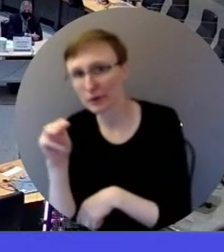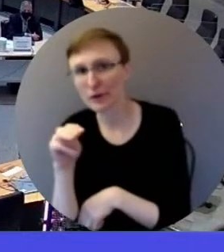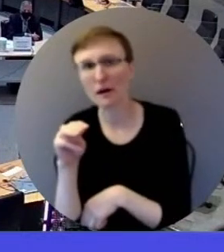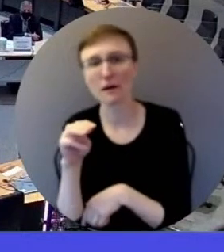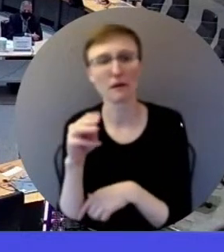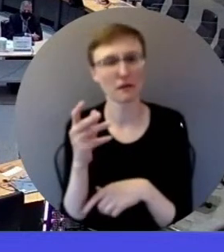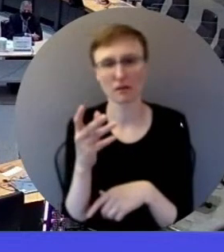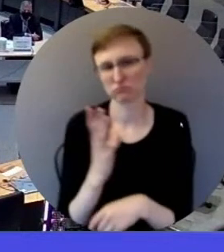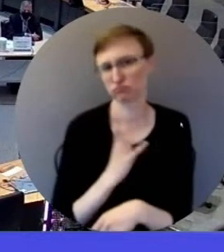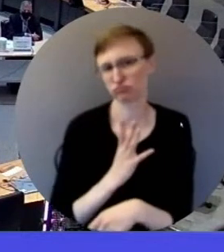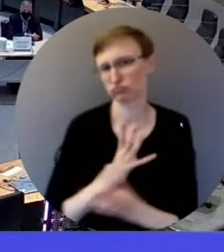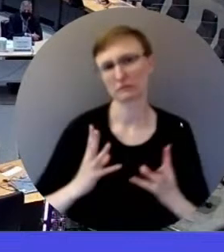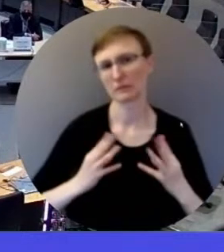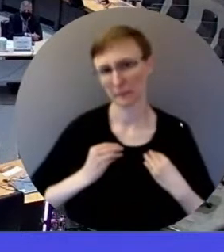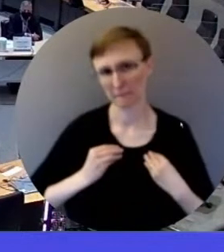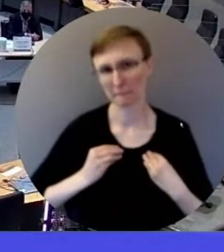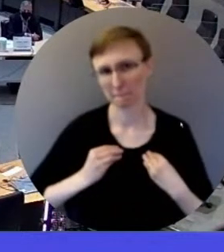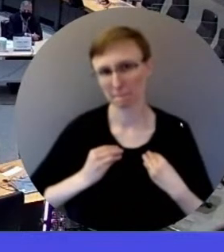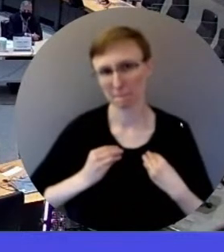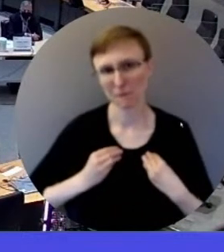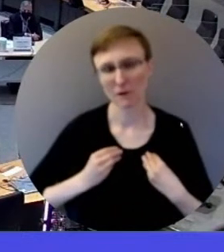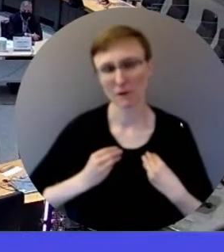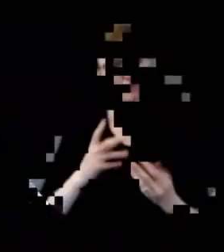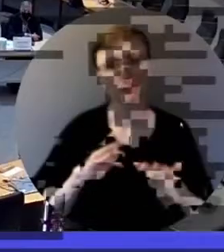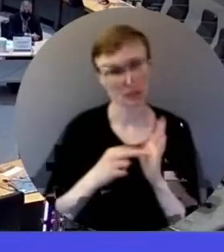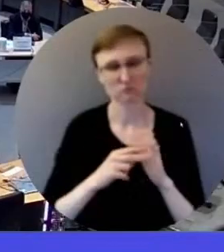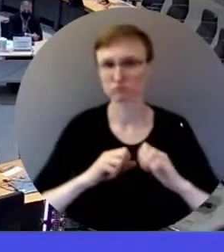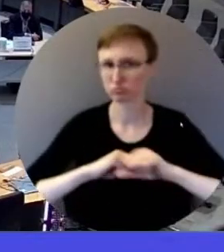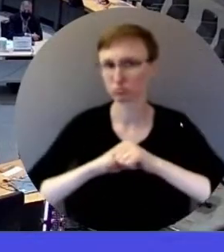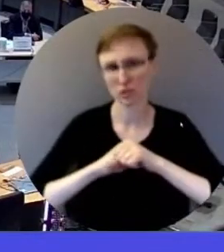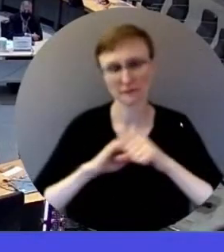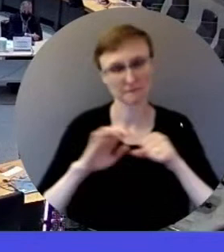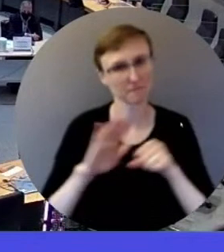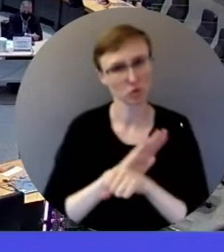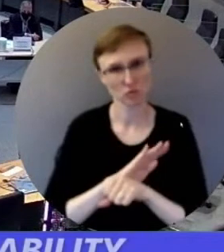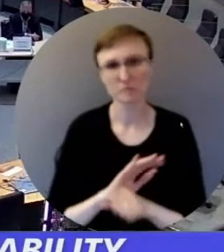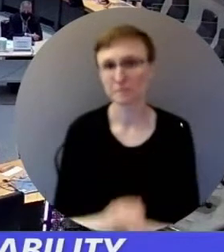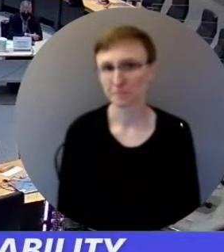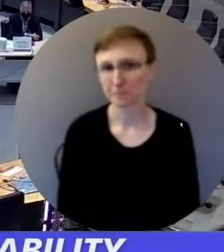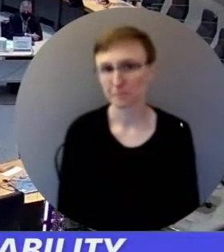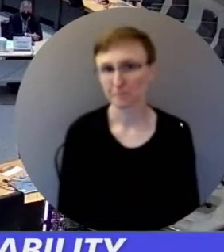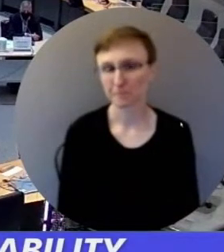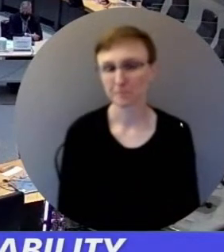the protection that's required right now for COVID-19.